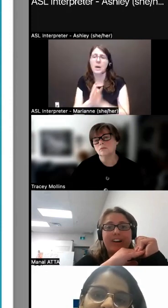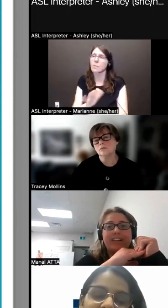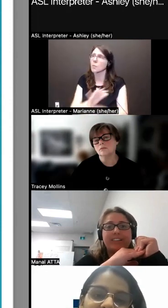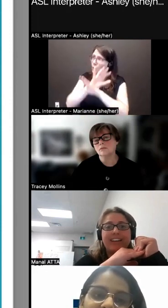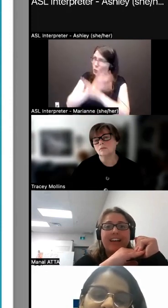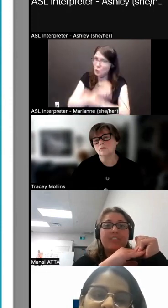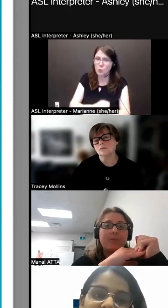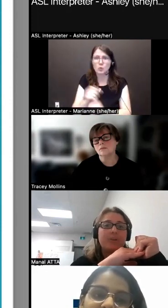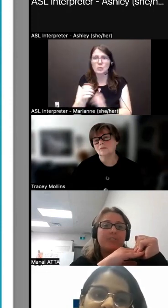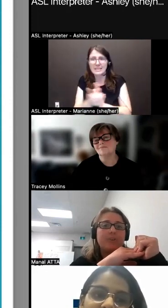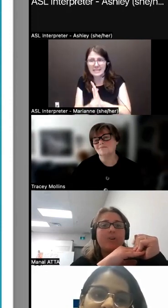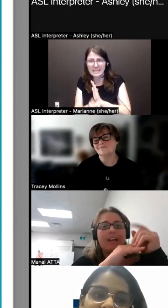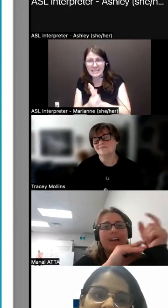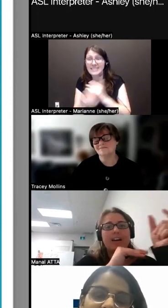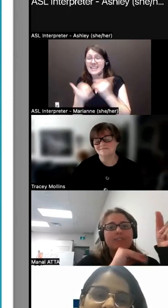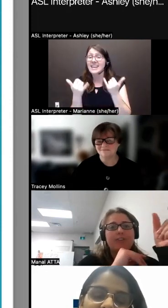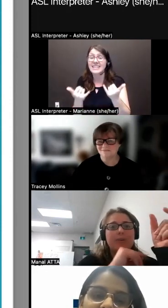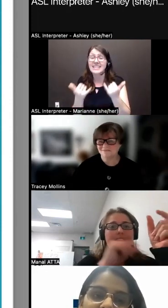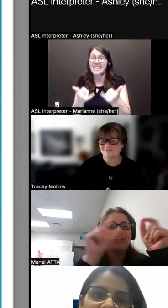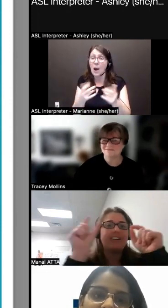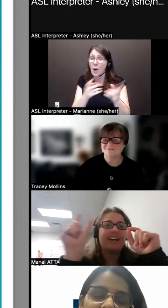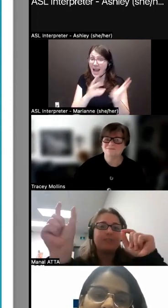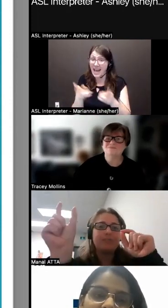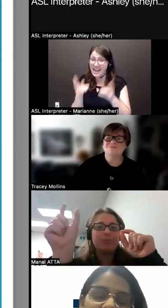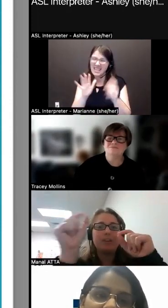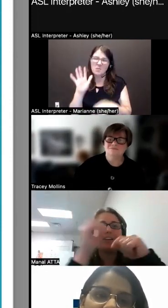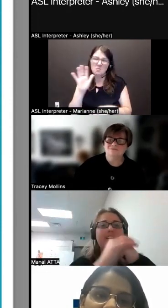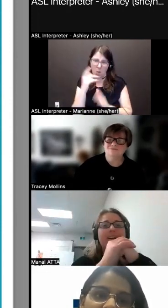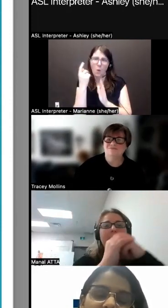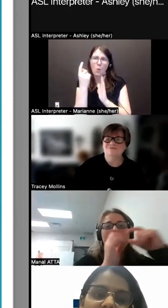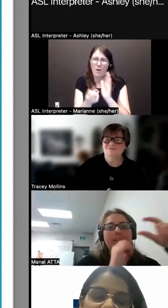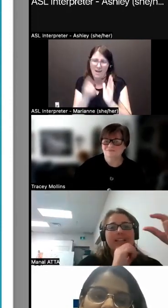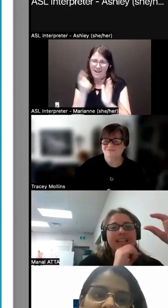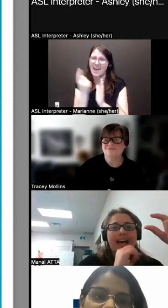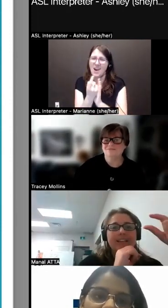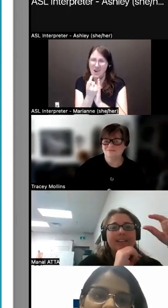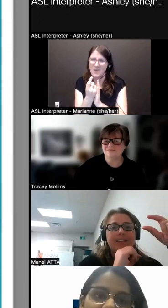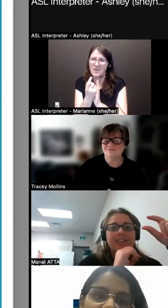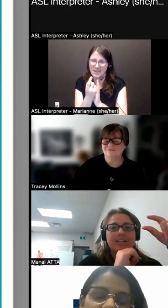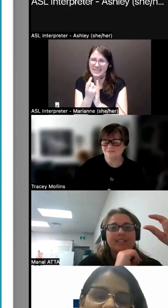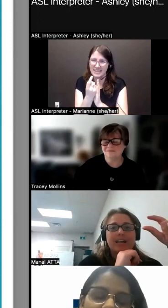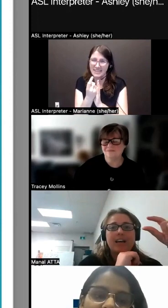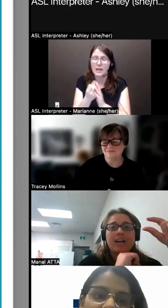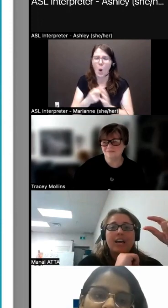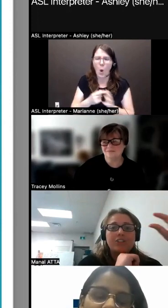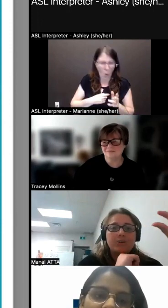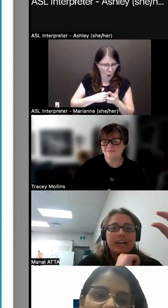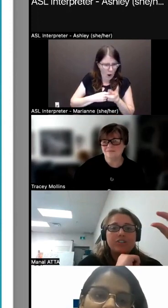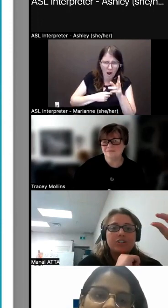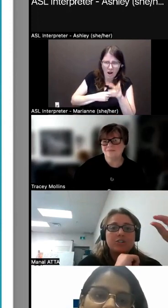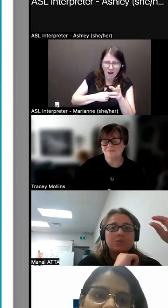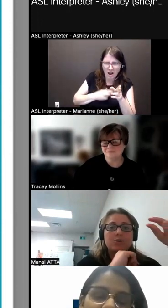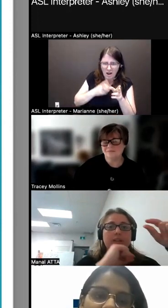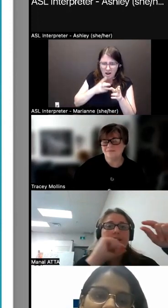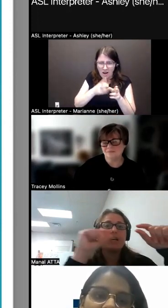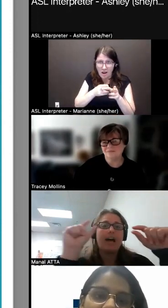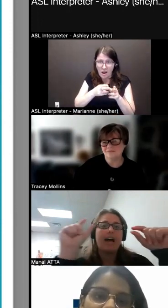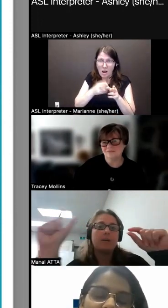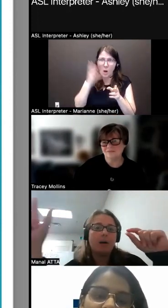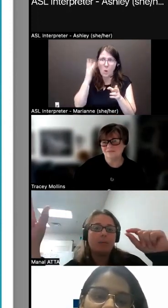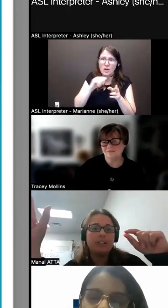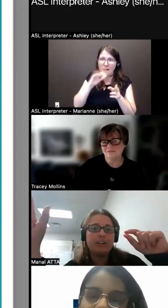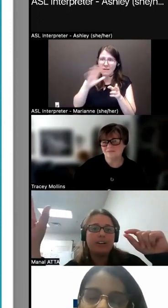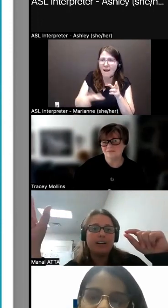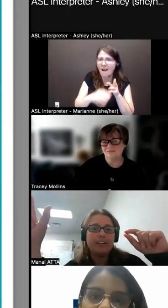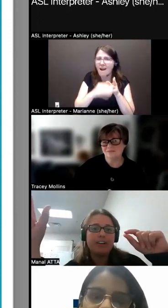really fun. And then we review, okay, cut from here, edit from here, maybe let's add this educational tool, let's add